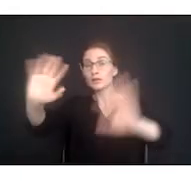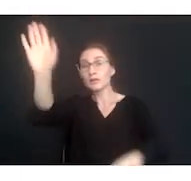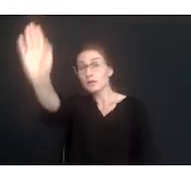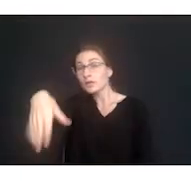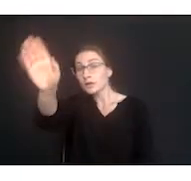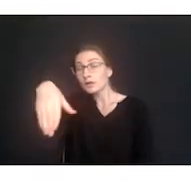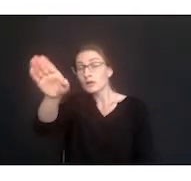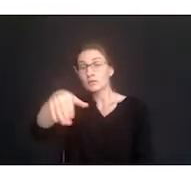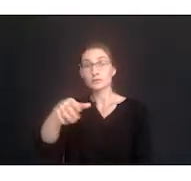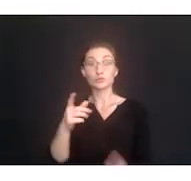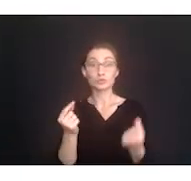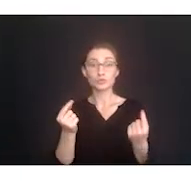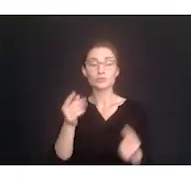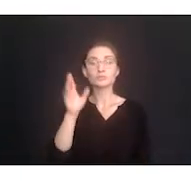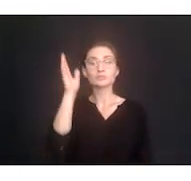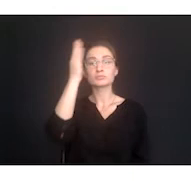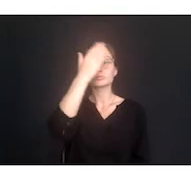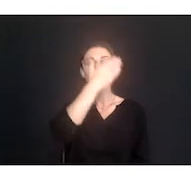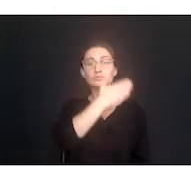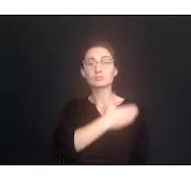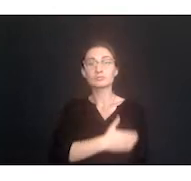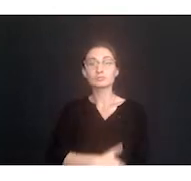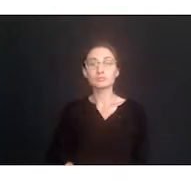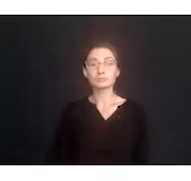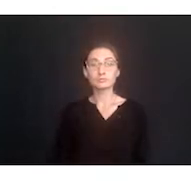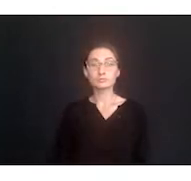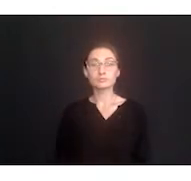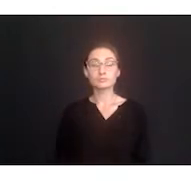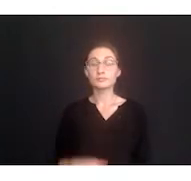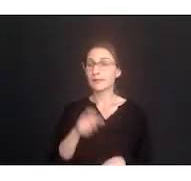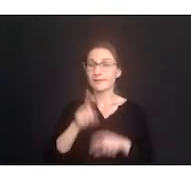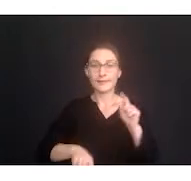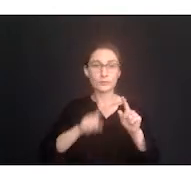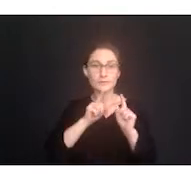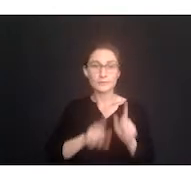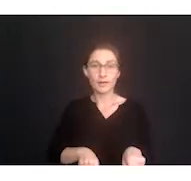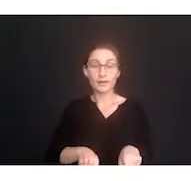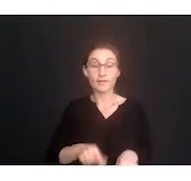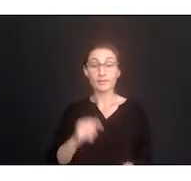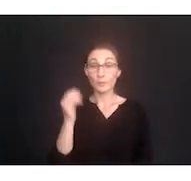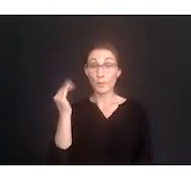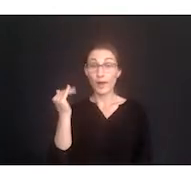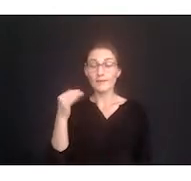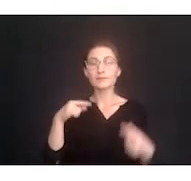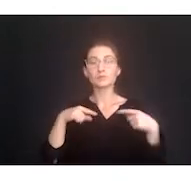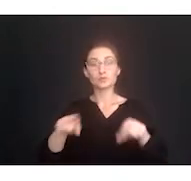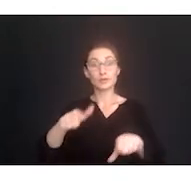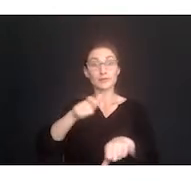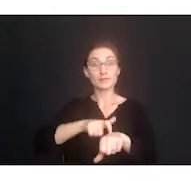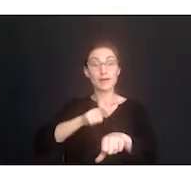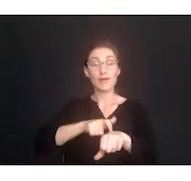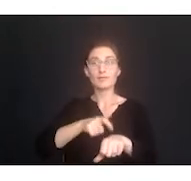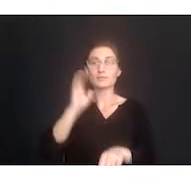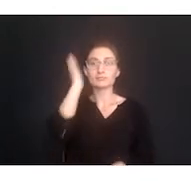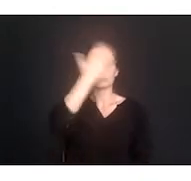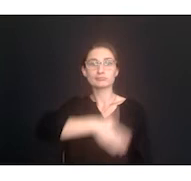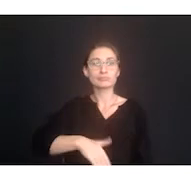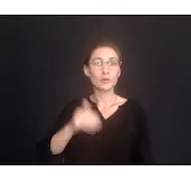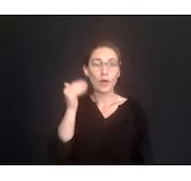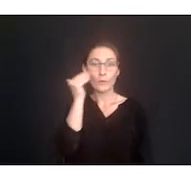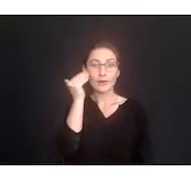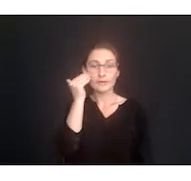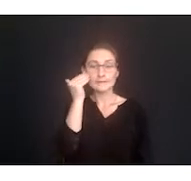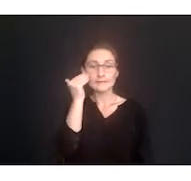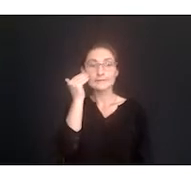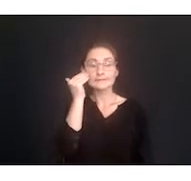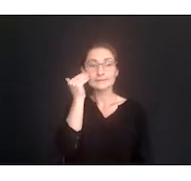attention during this time, they would not be able to respond to you. There's an inability to respond because during that time, there's a brief lapse of awareness.